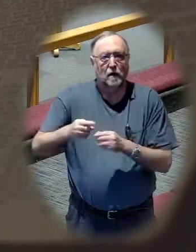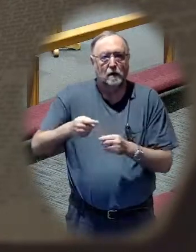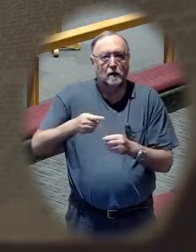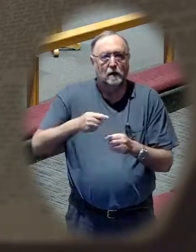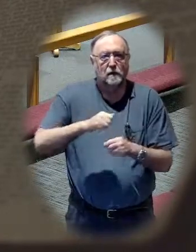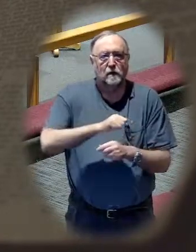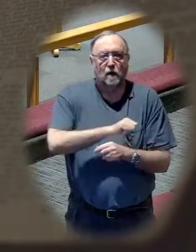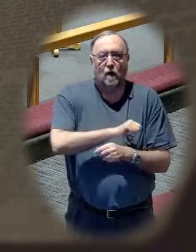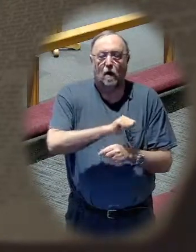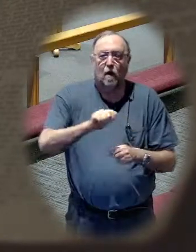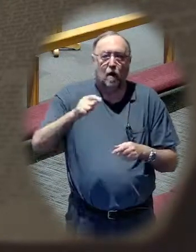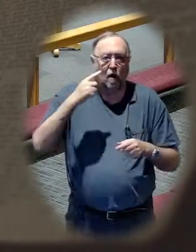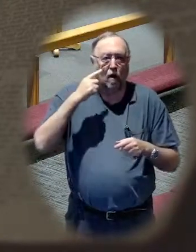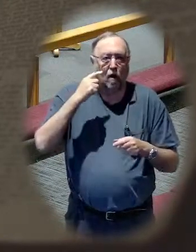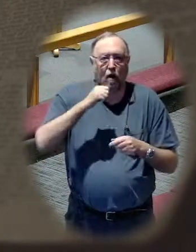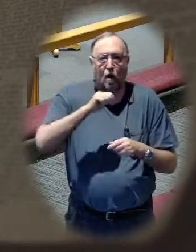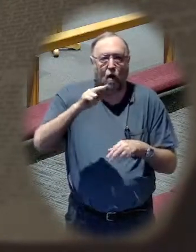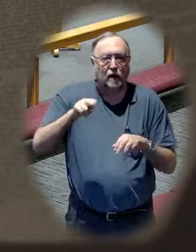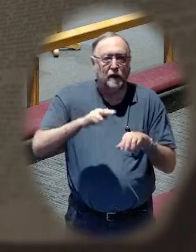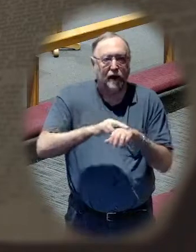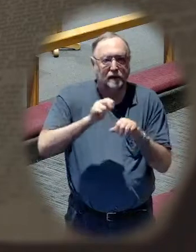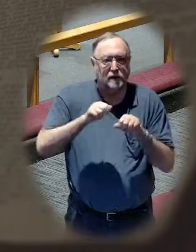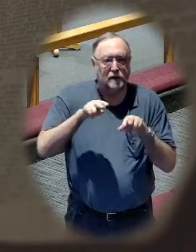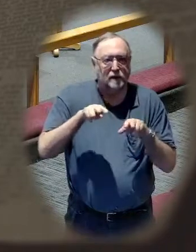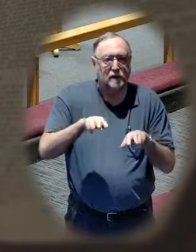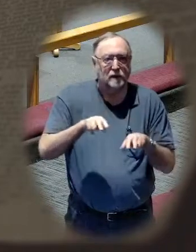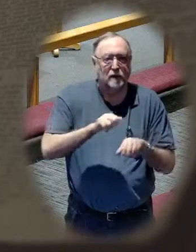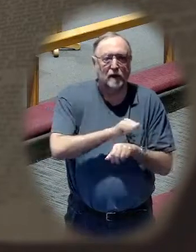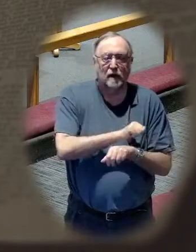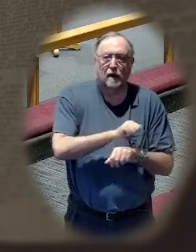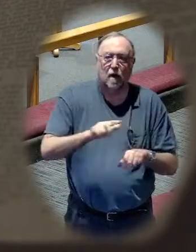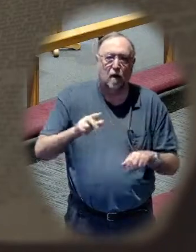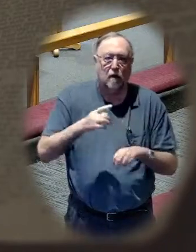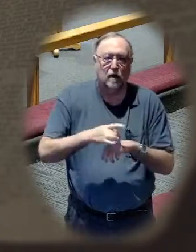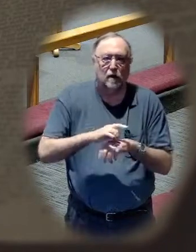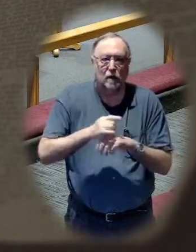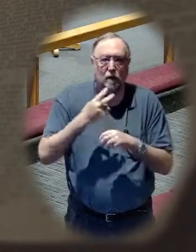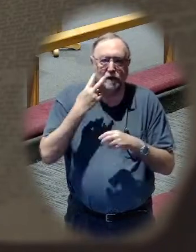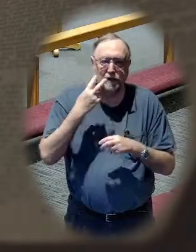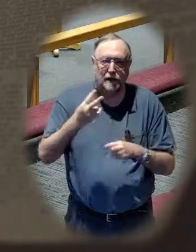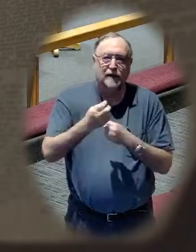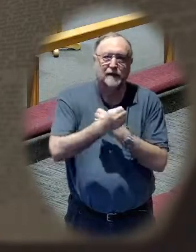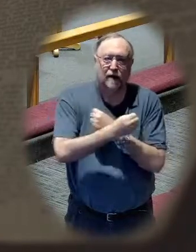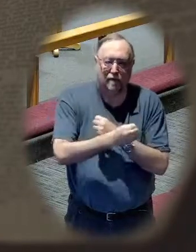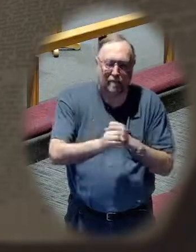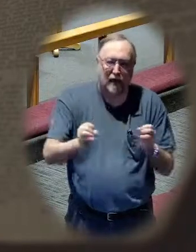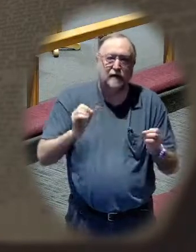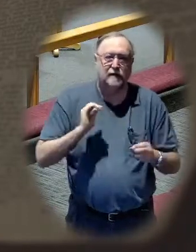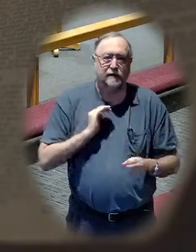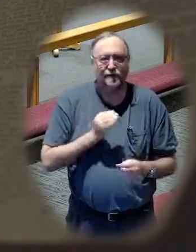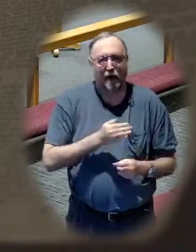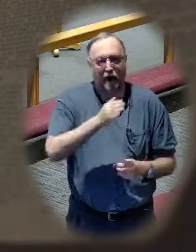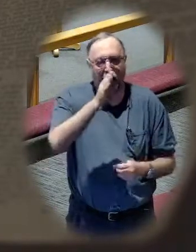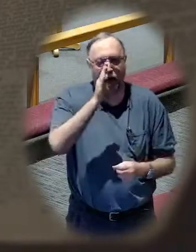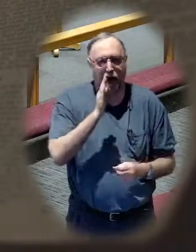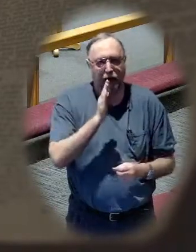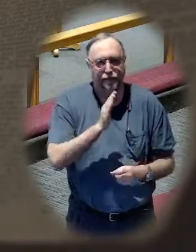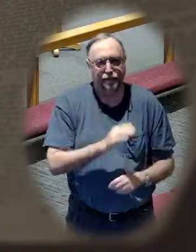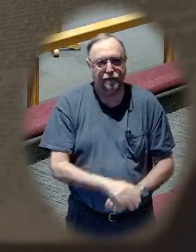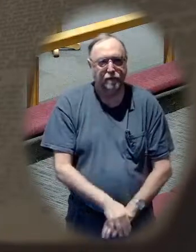before the eyes of all the nations. And all the ends of the earth shall see the salvation of our